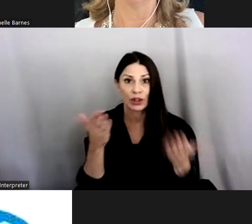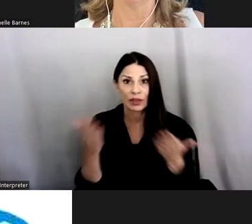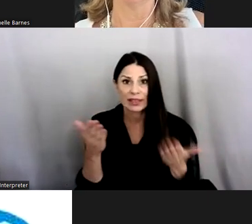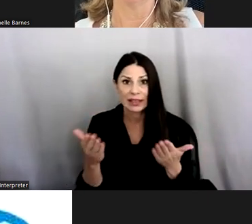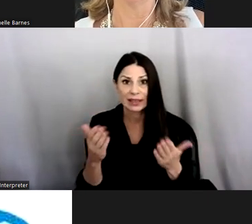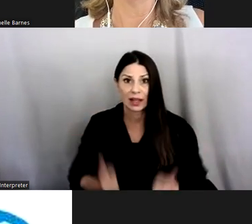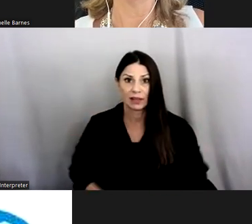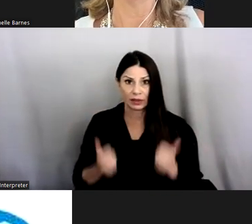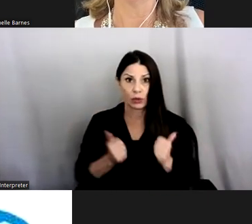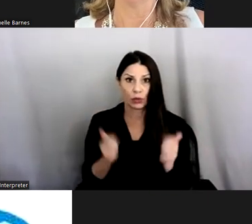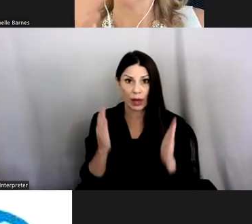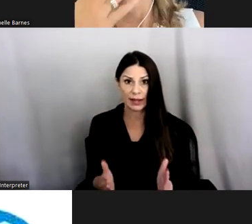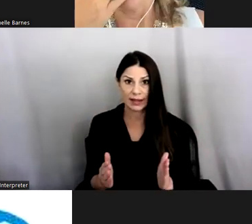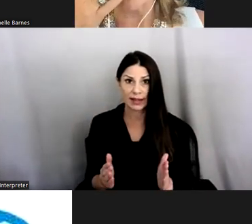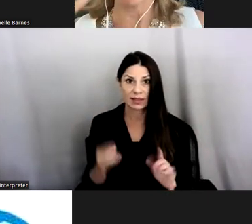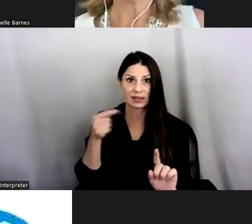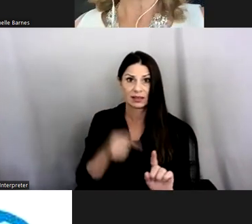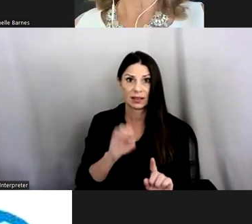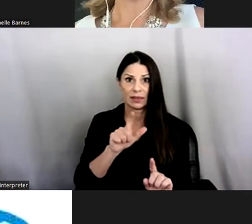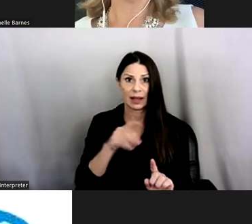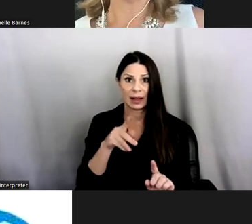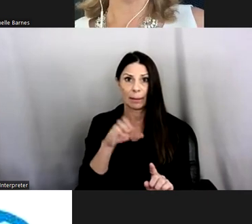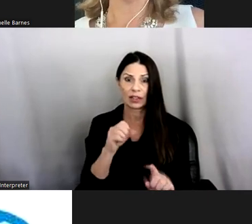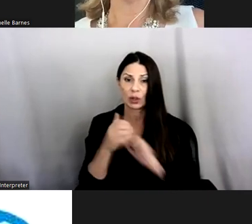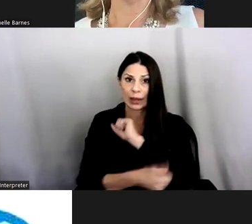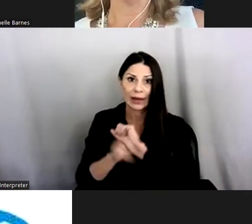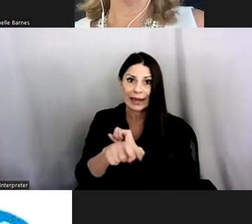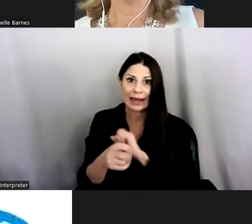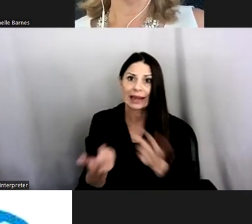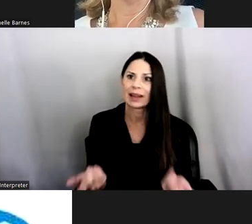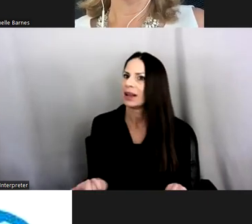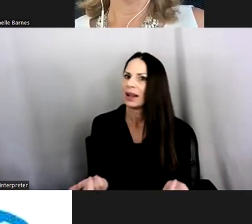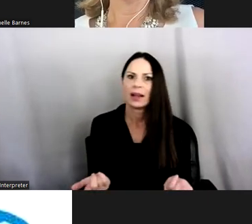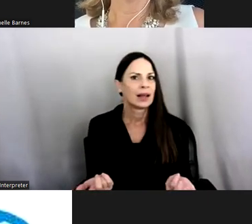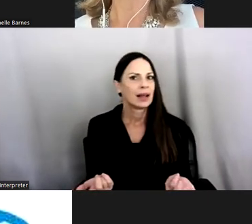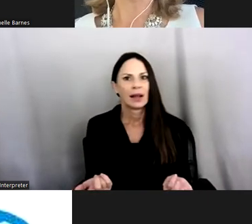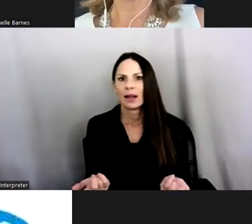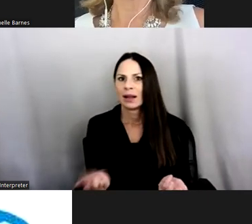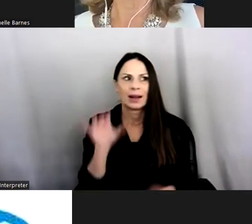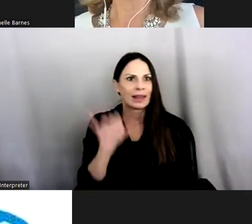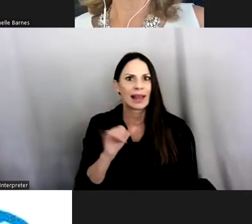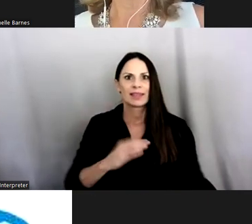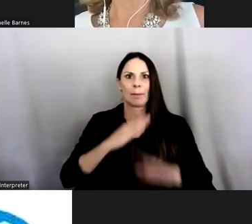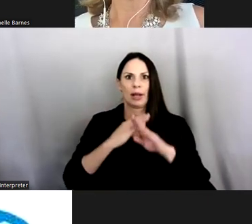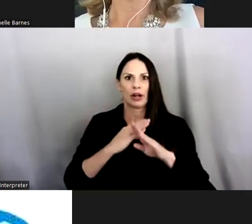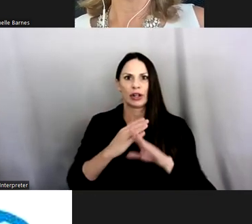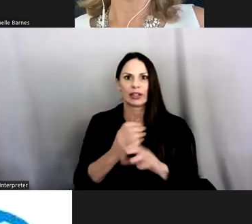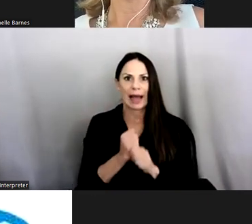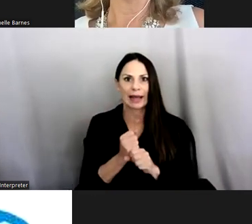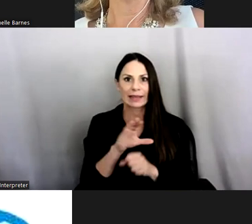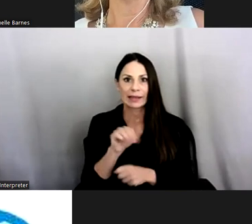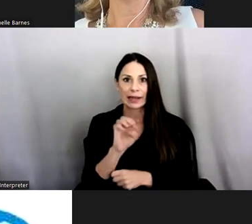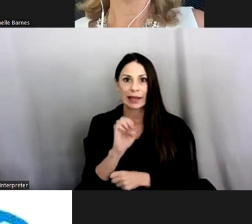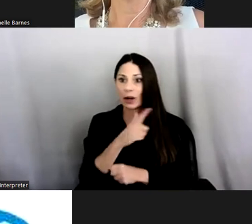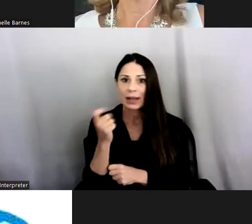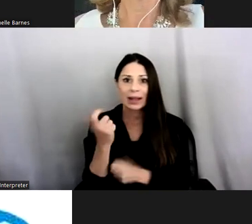of El Paso County need. And that's a barrier to accessing care, is we don't